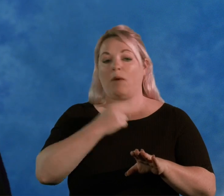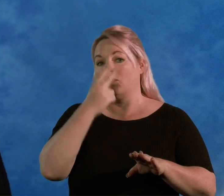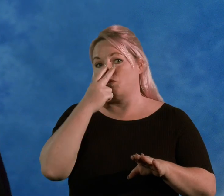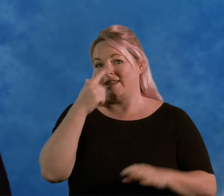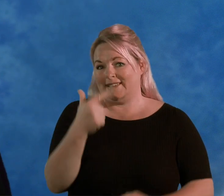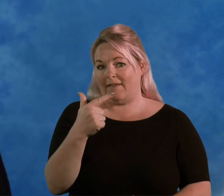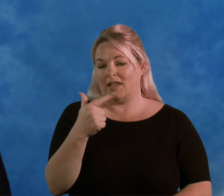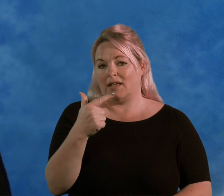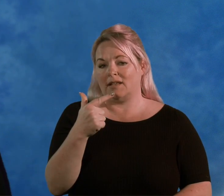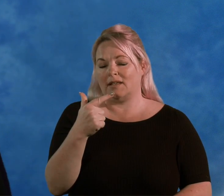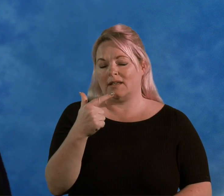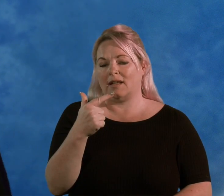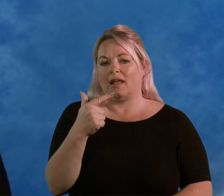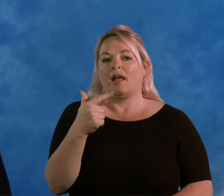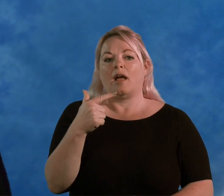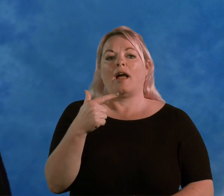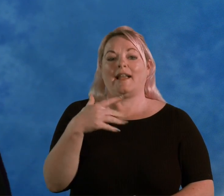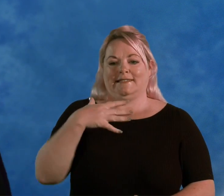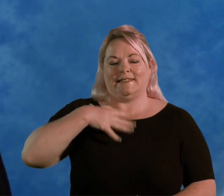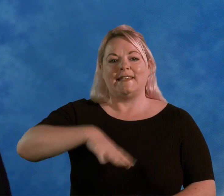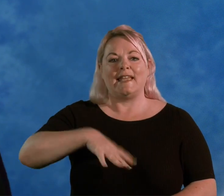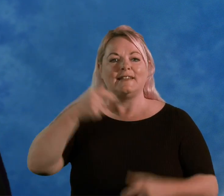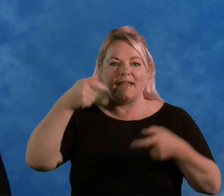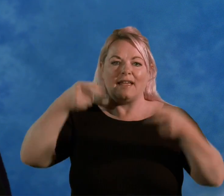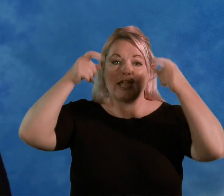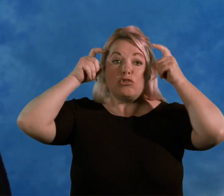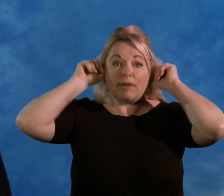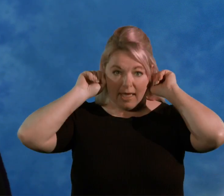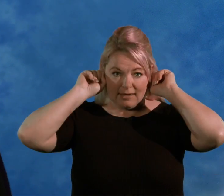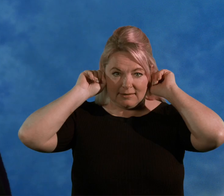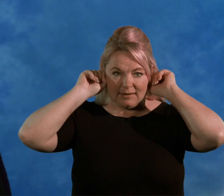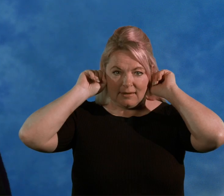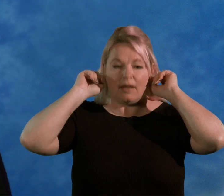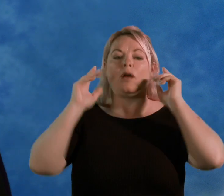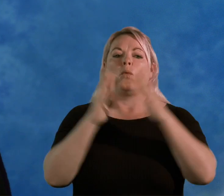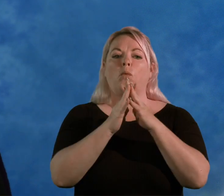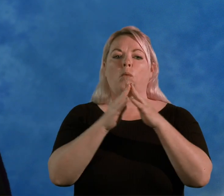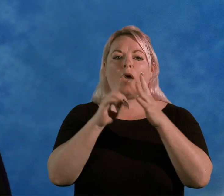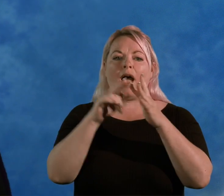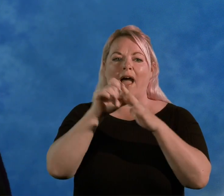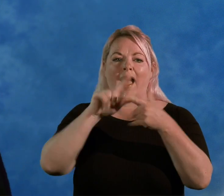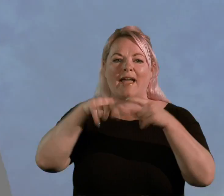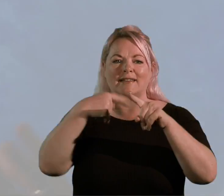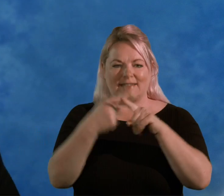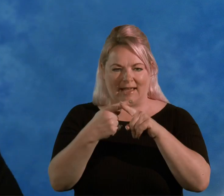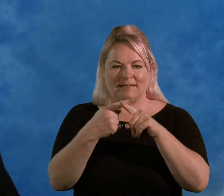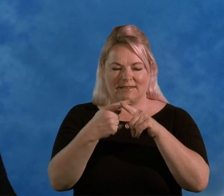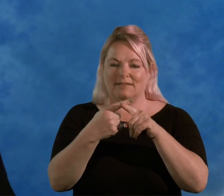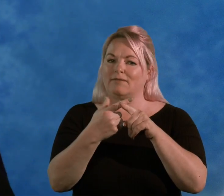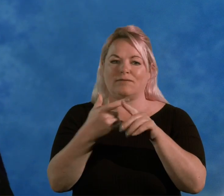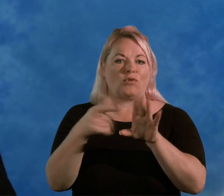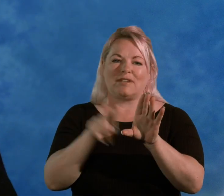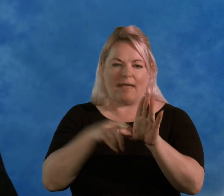was 27 when I needed to wear hearing aids, and I wore a Widex hearing aid for many years. My